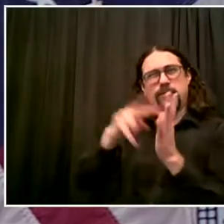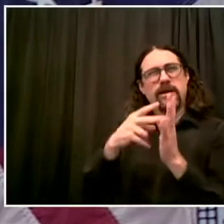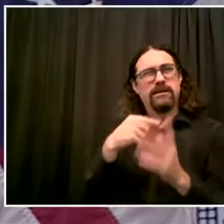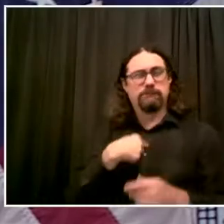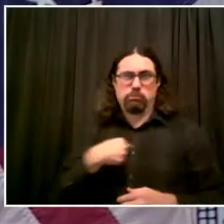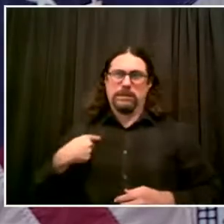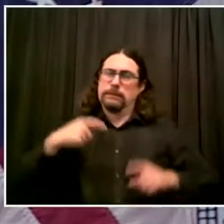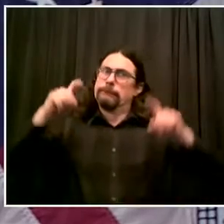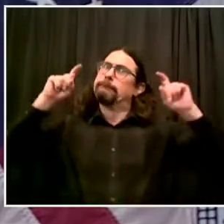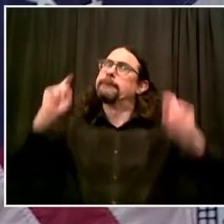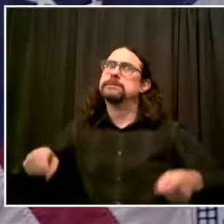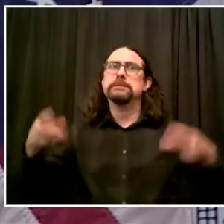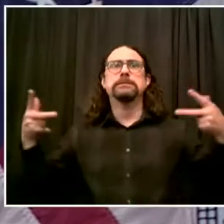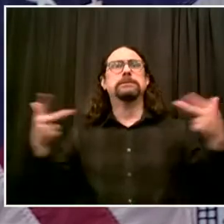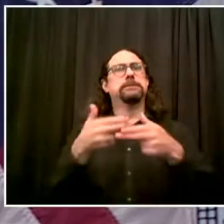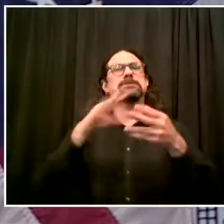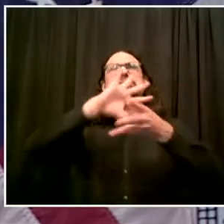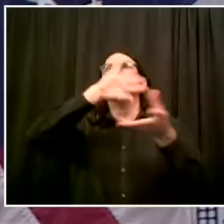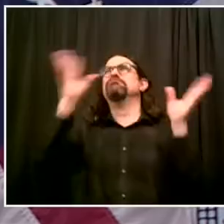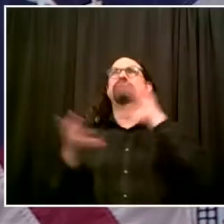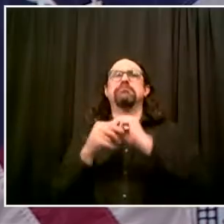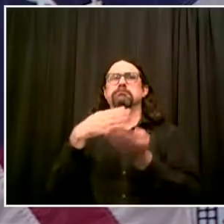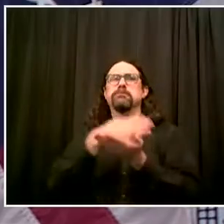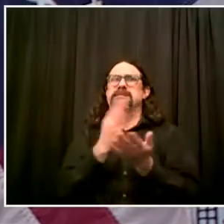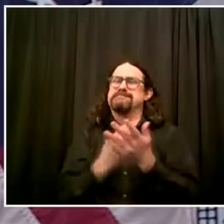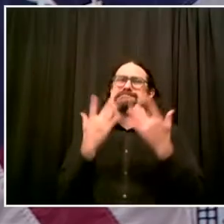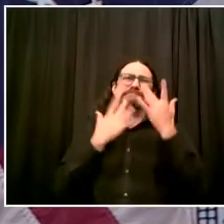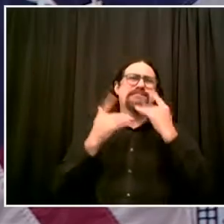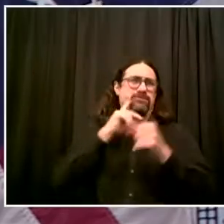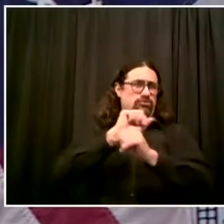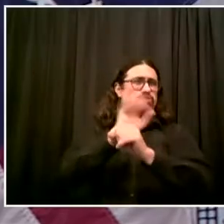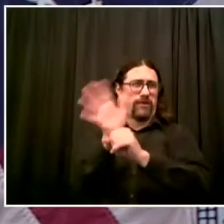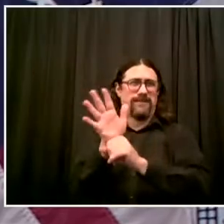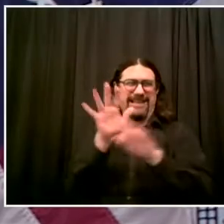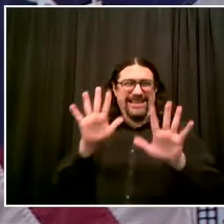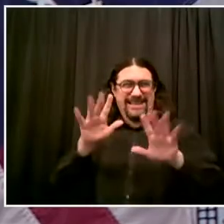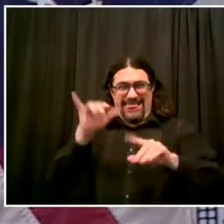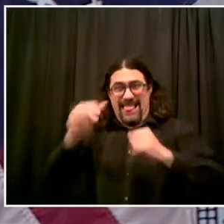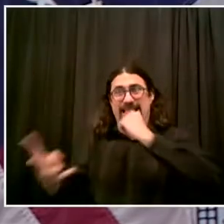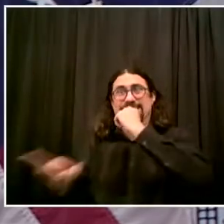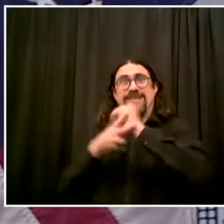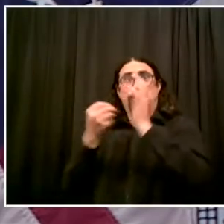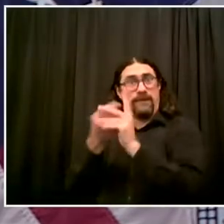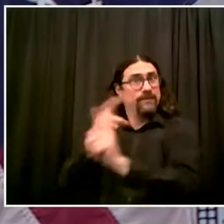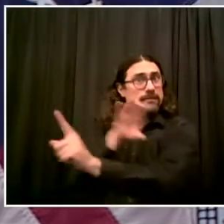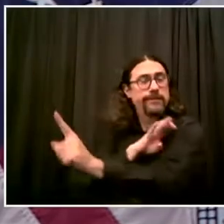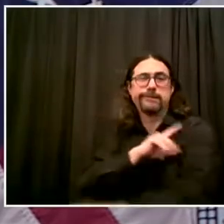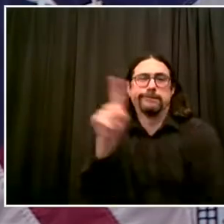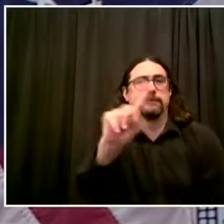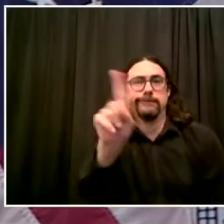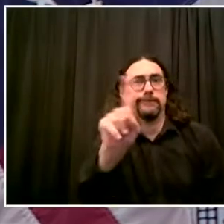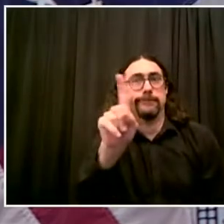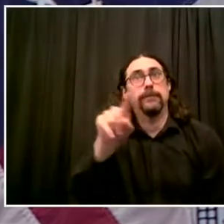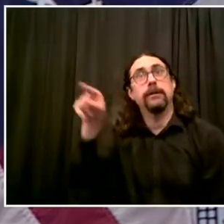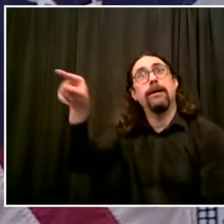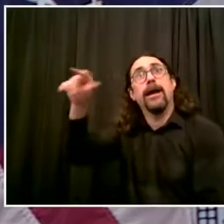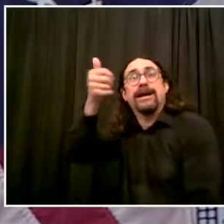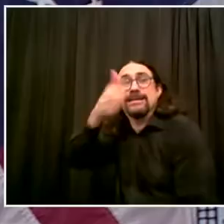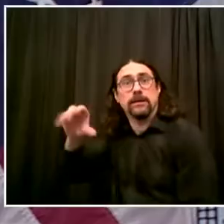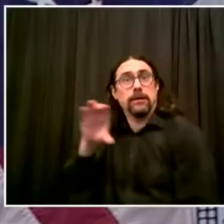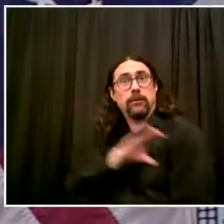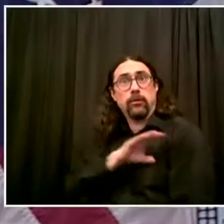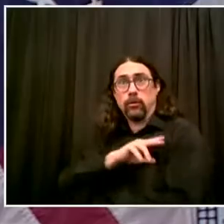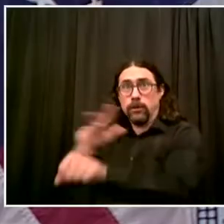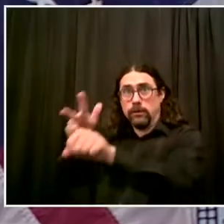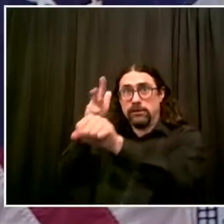through. There's another set of discussions, as you've heard, about whether some work that's done within the NYPD should be moved to another agency.